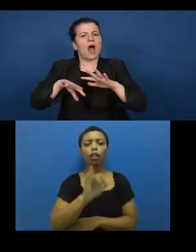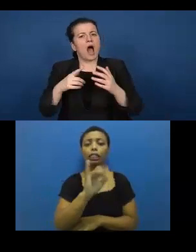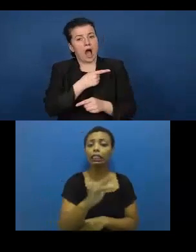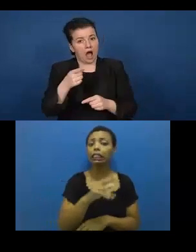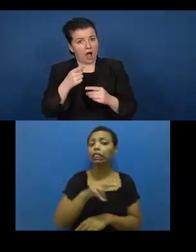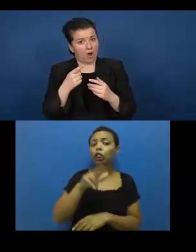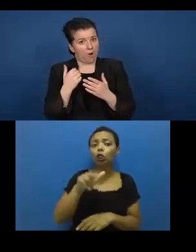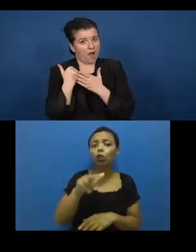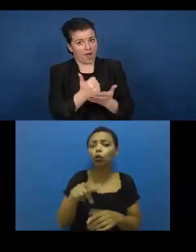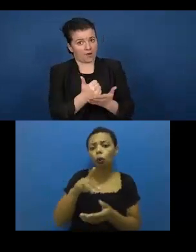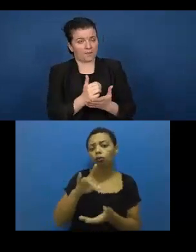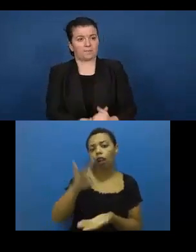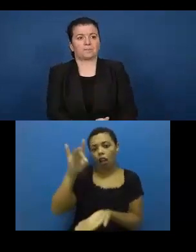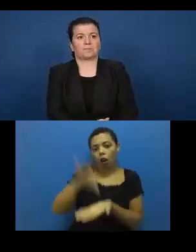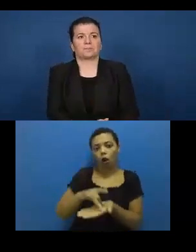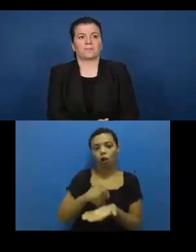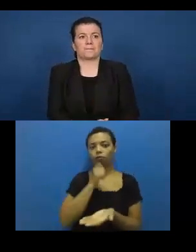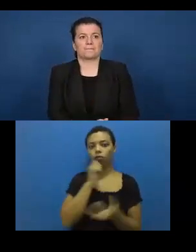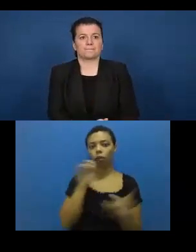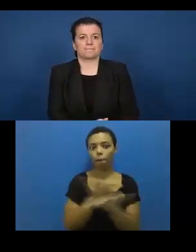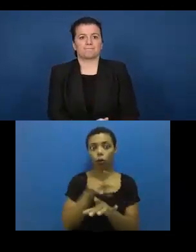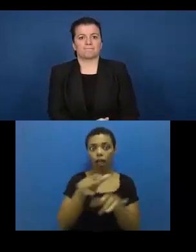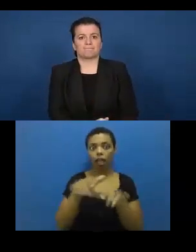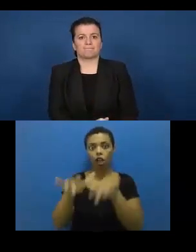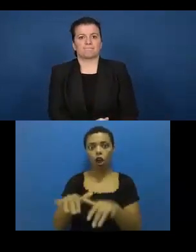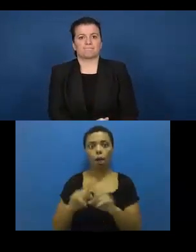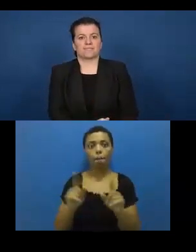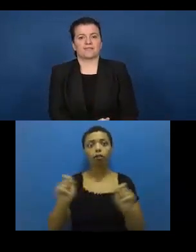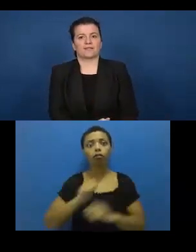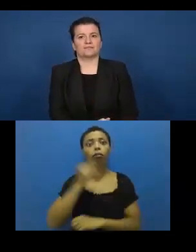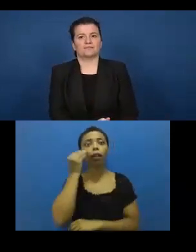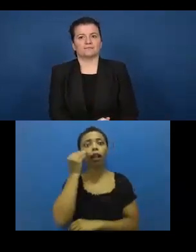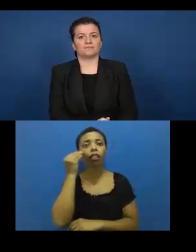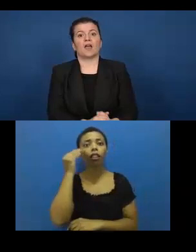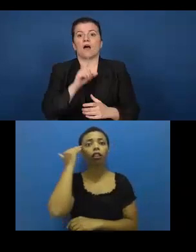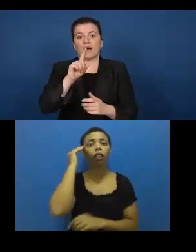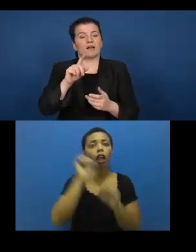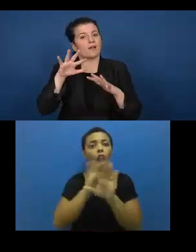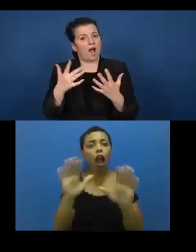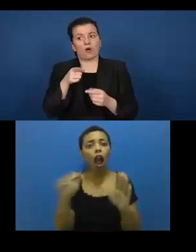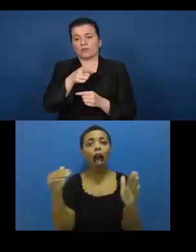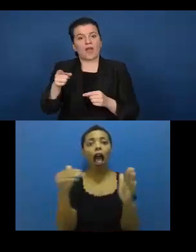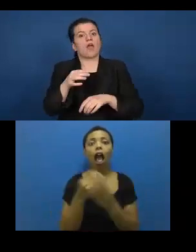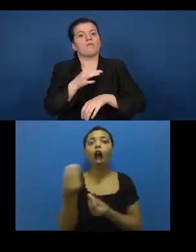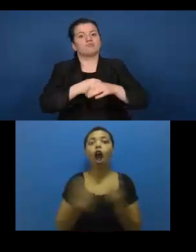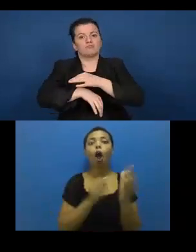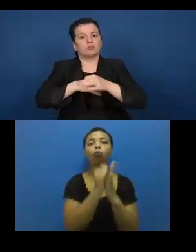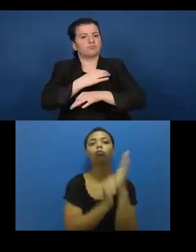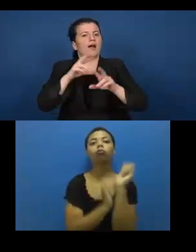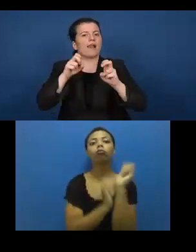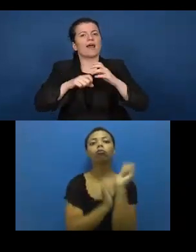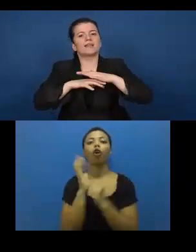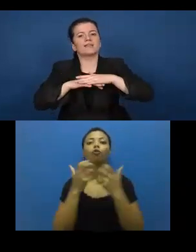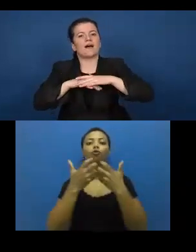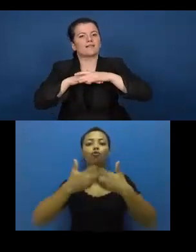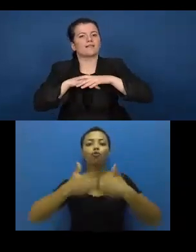representation of the tactile Morse code and learn it in a completely tactile way. What we did is we had participants come to the lab, participants who